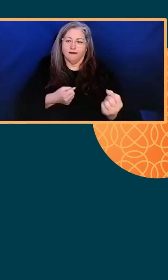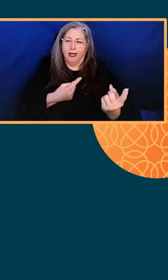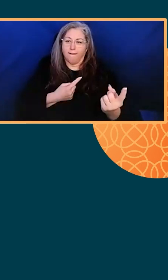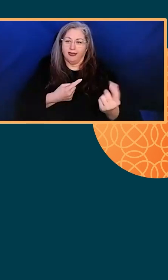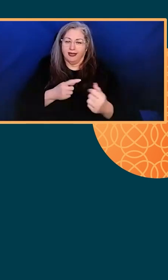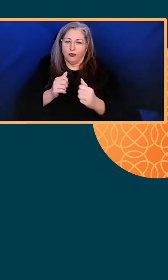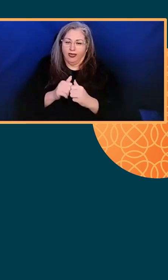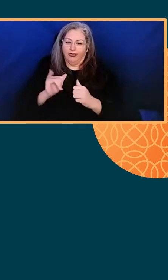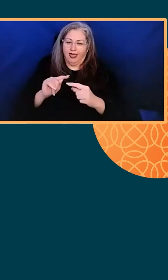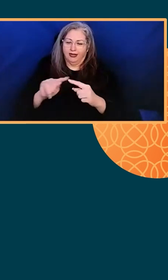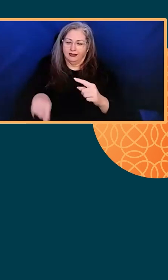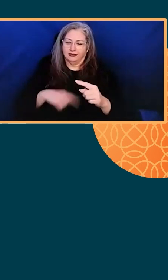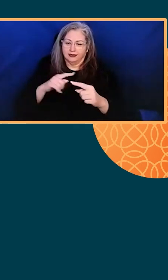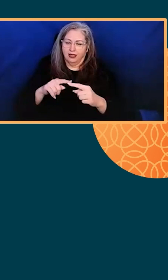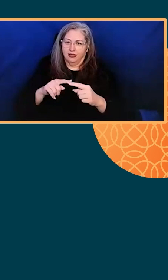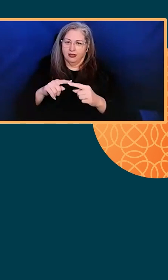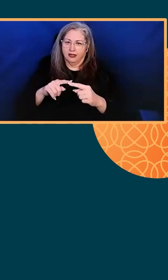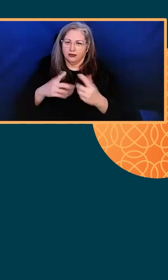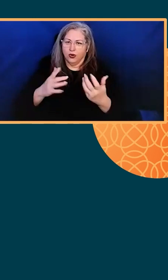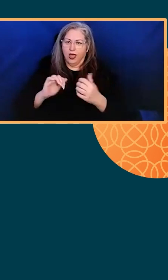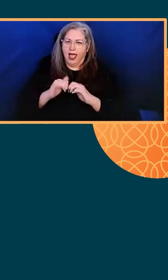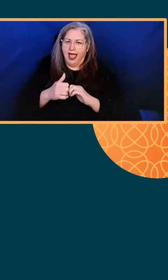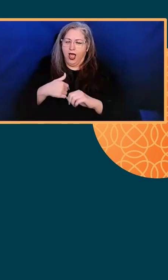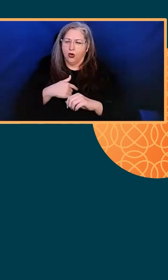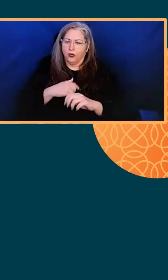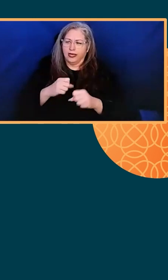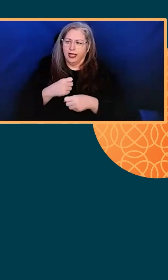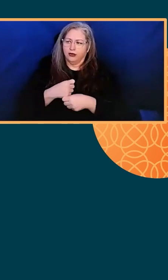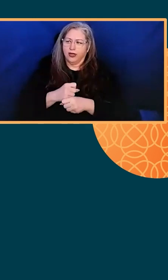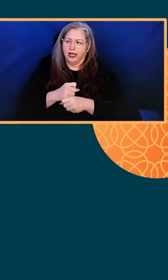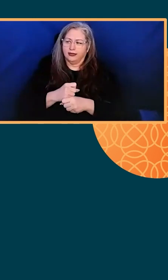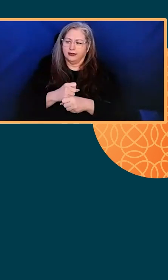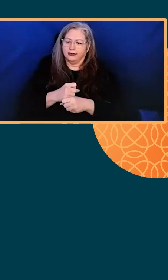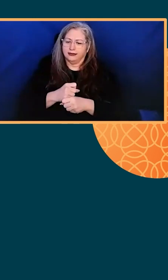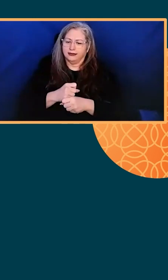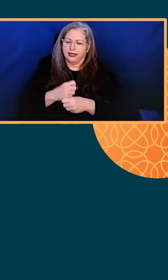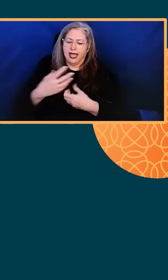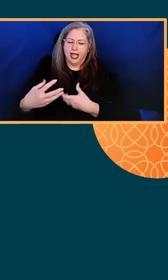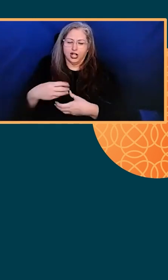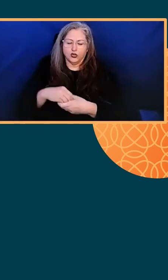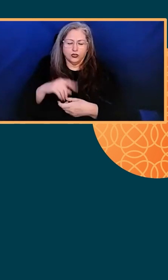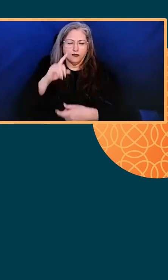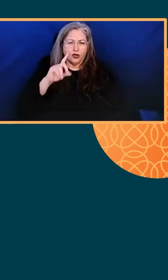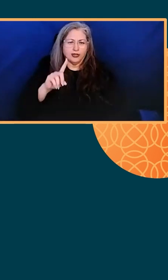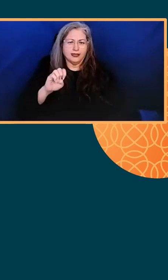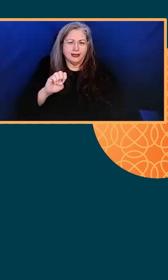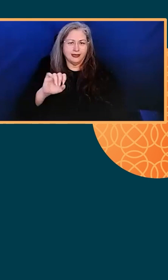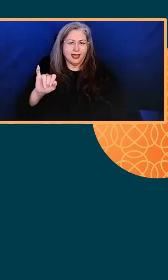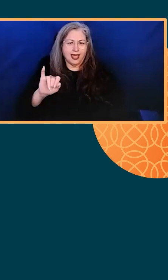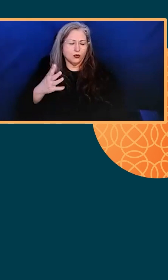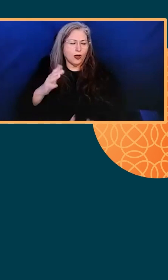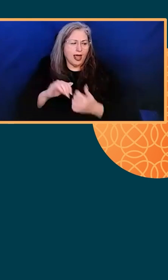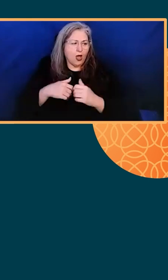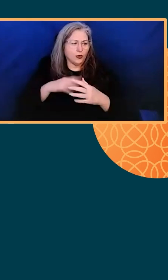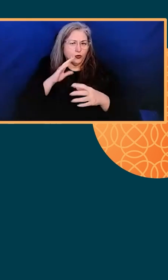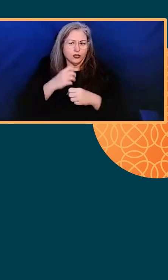this cycle. How are we going to create the inclusion of the DE and I, right? Like, how are we going to